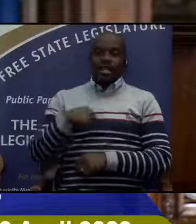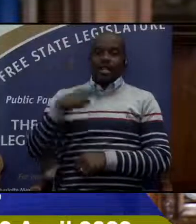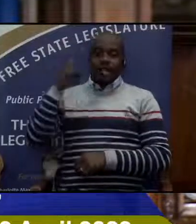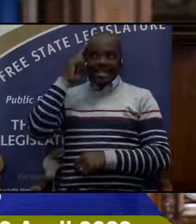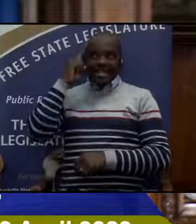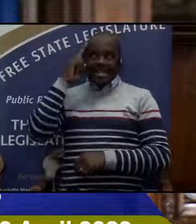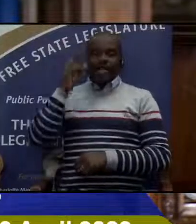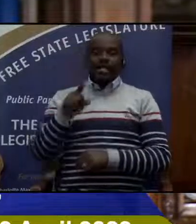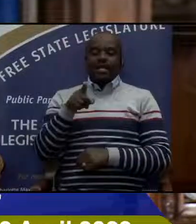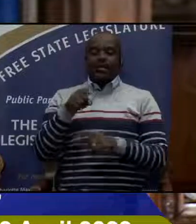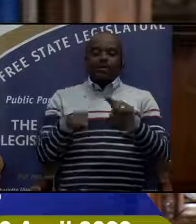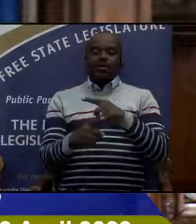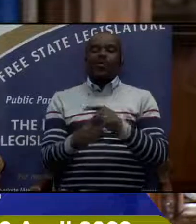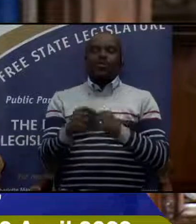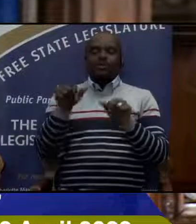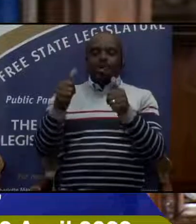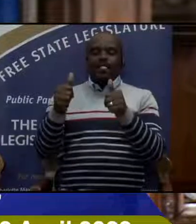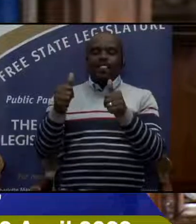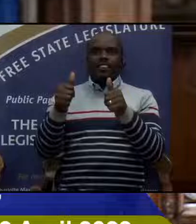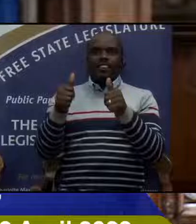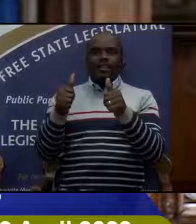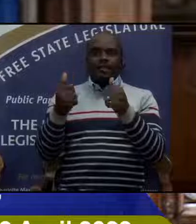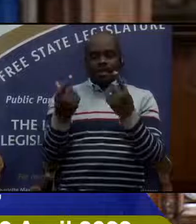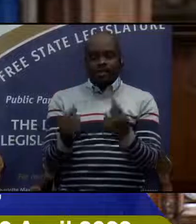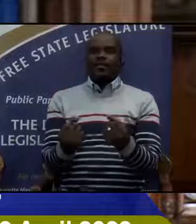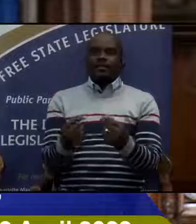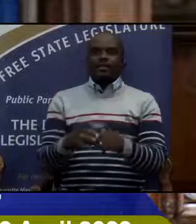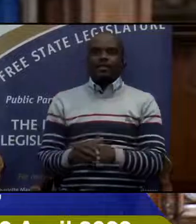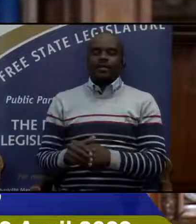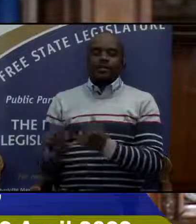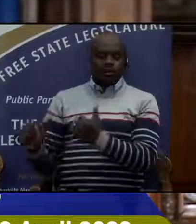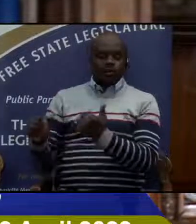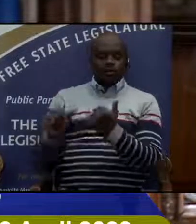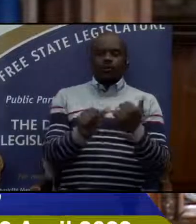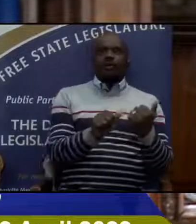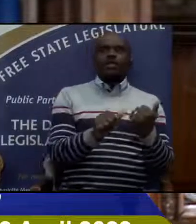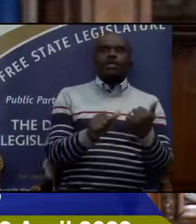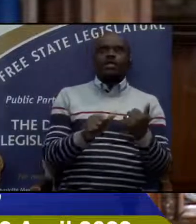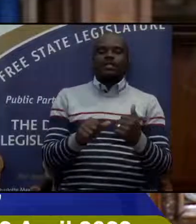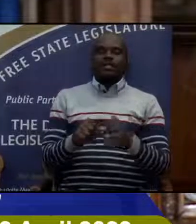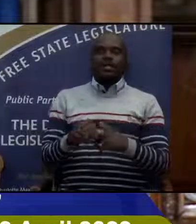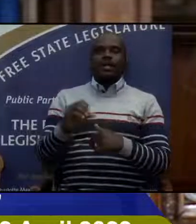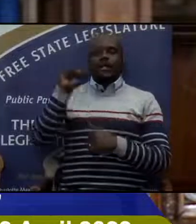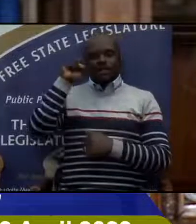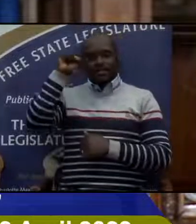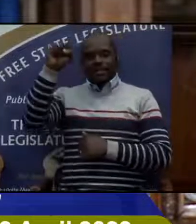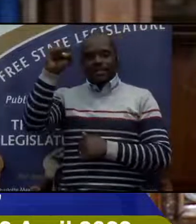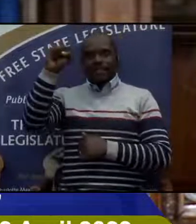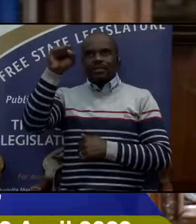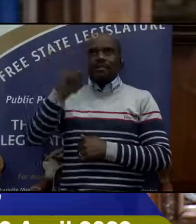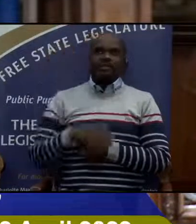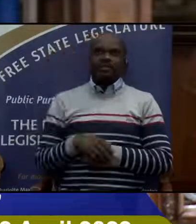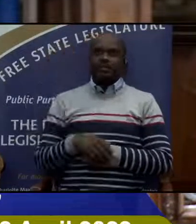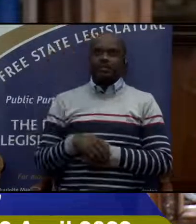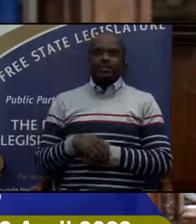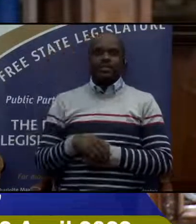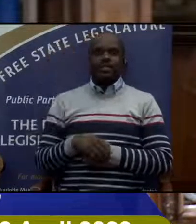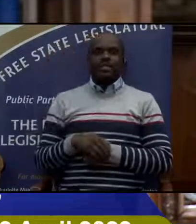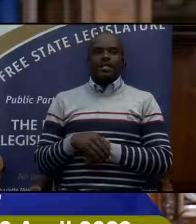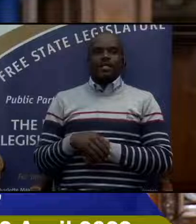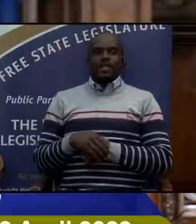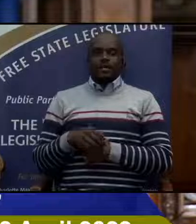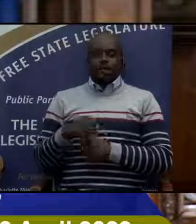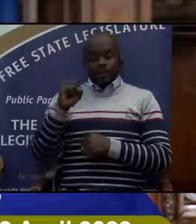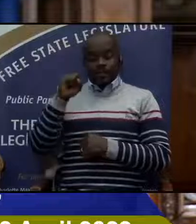right thing to do, to revive Celtics and help those fans of Bloemfontein Celtics, or revive Celtics. But I'm